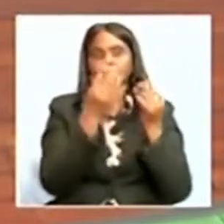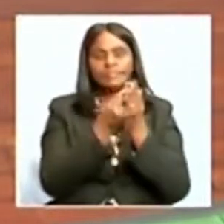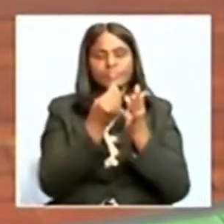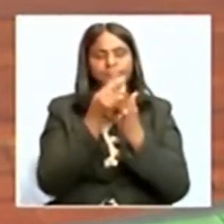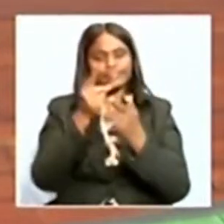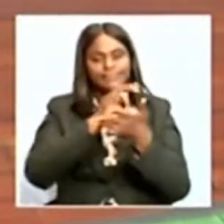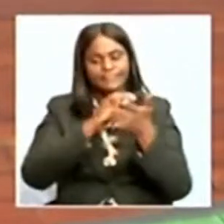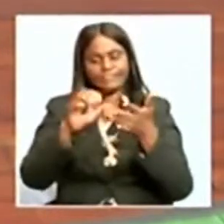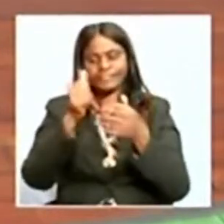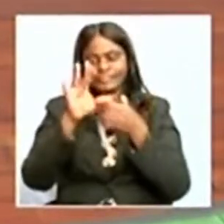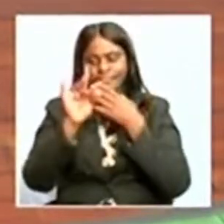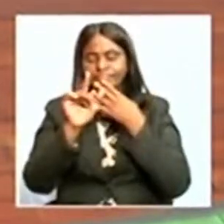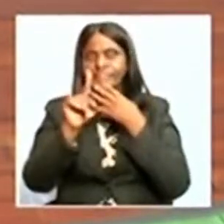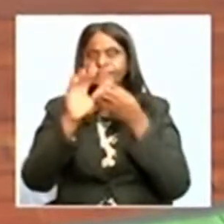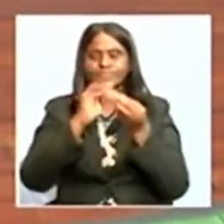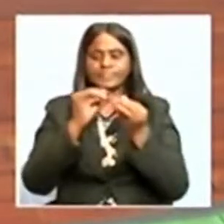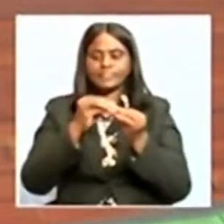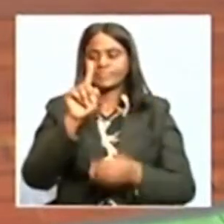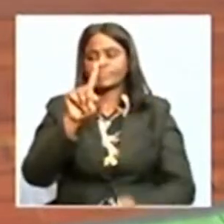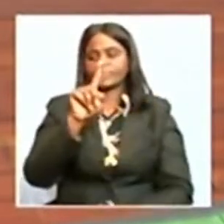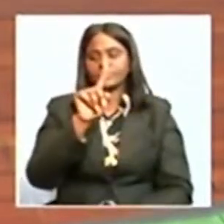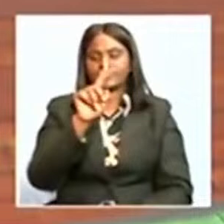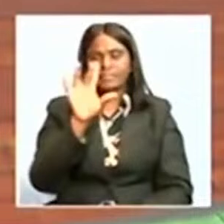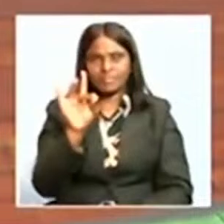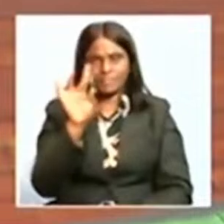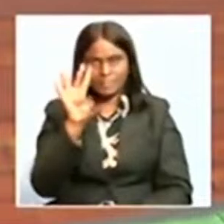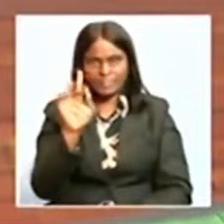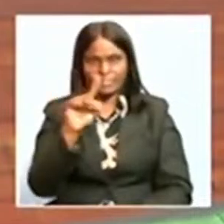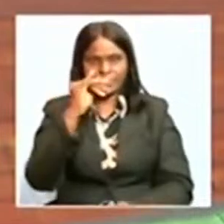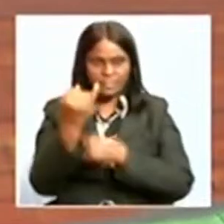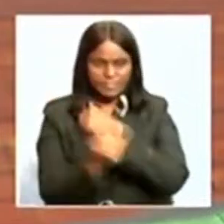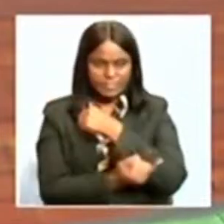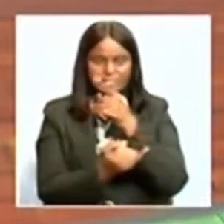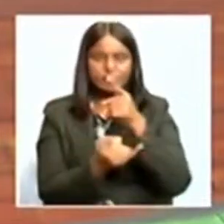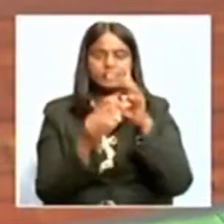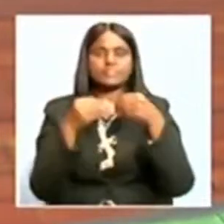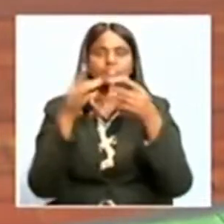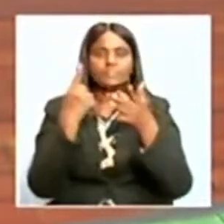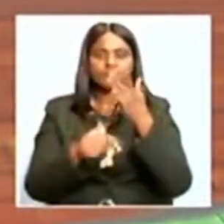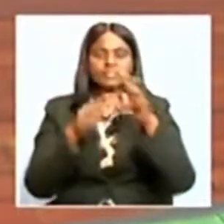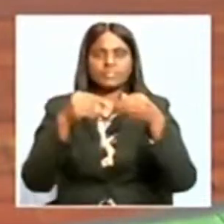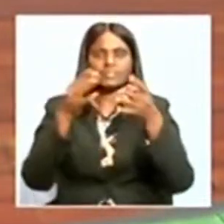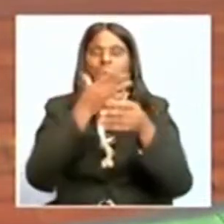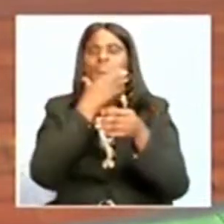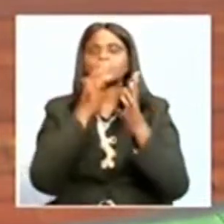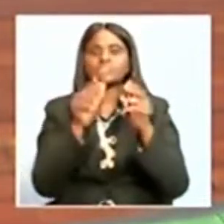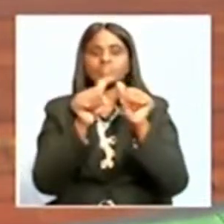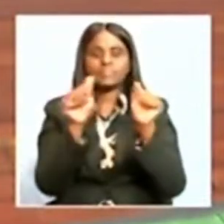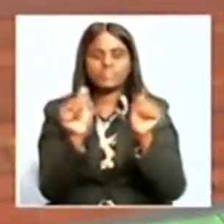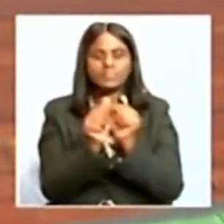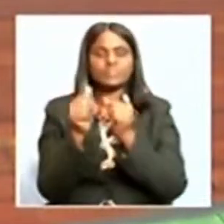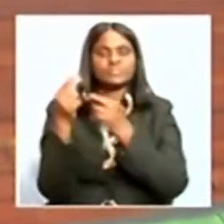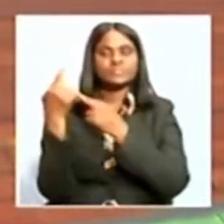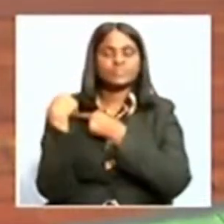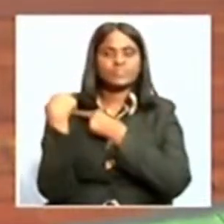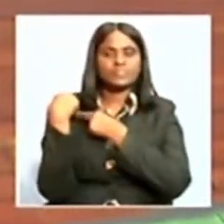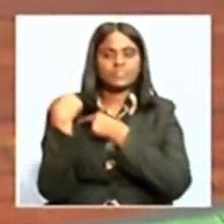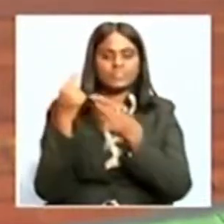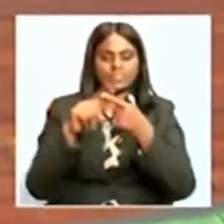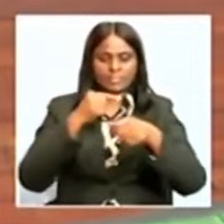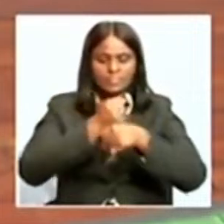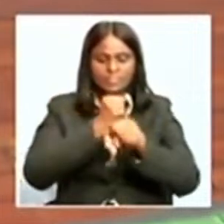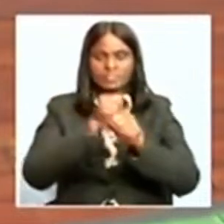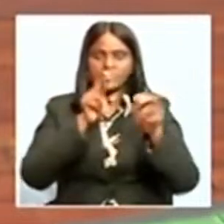Clause 18 amends Section 184 so as to introduce a provision that gives the Commissioner General discretion to make